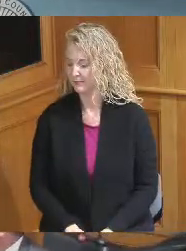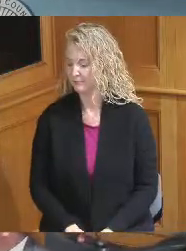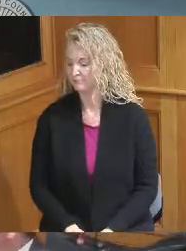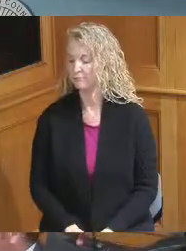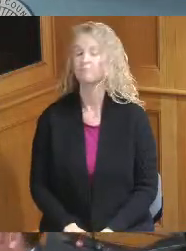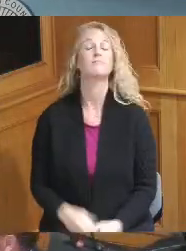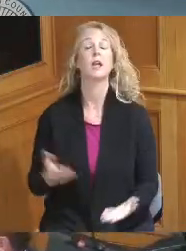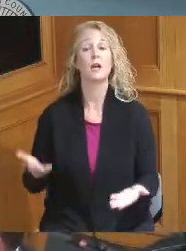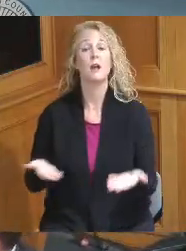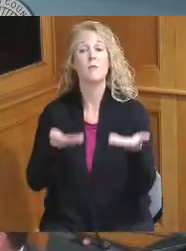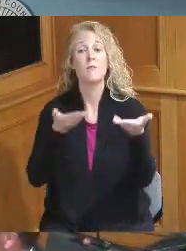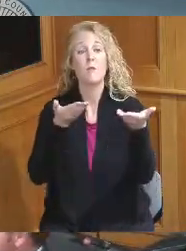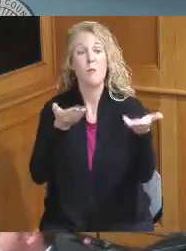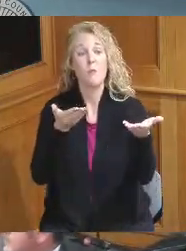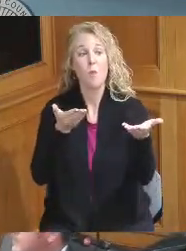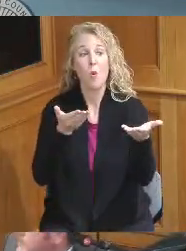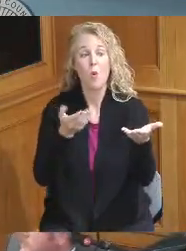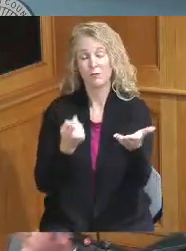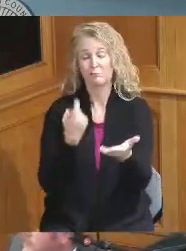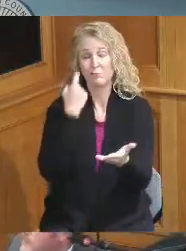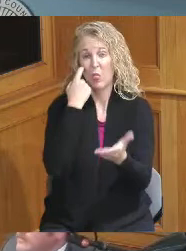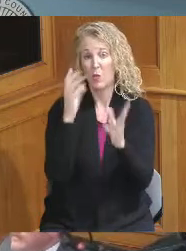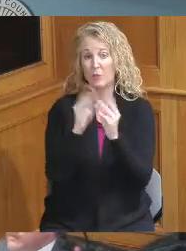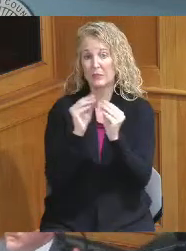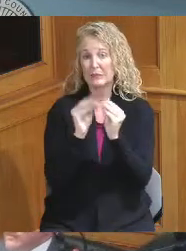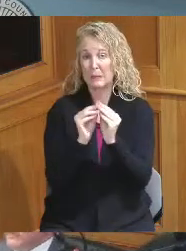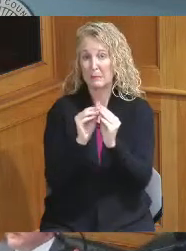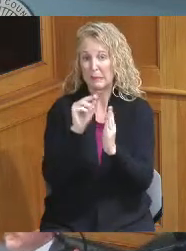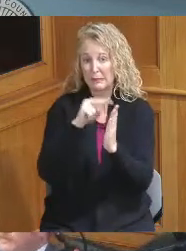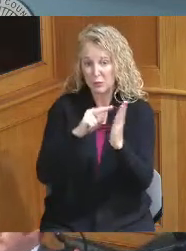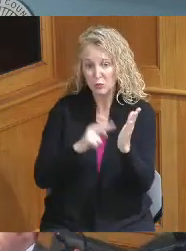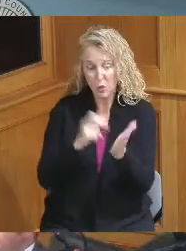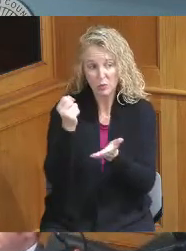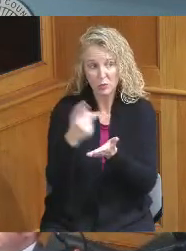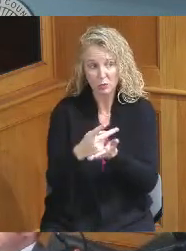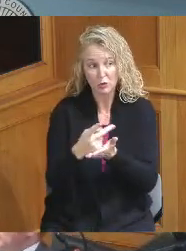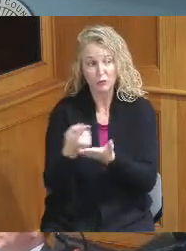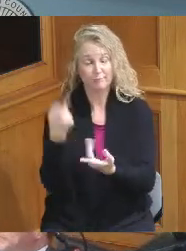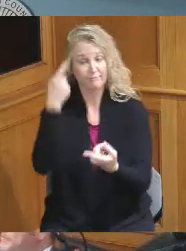I make a motion to approve the minutes of the previous meeting. Second.